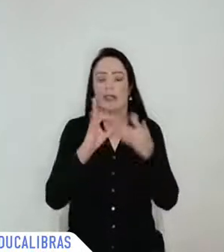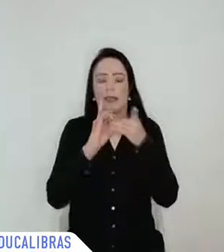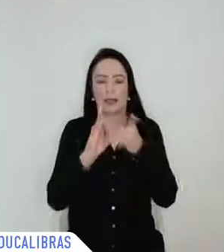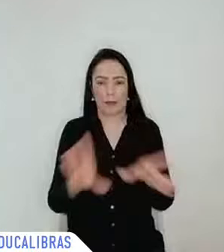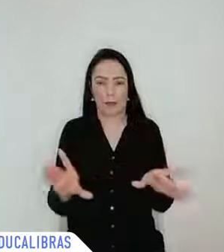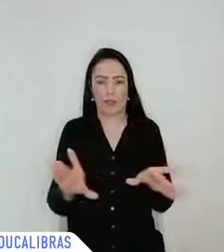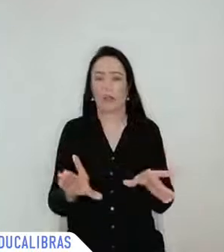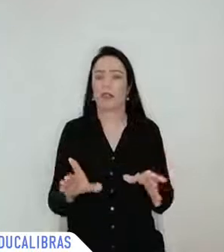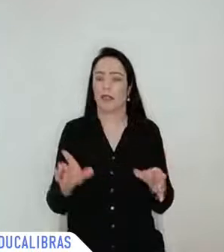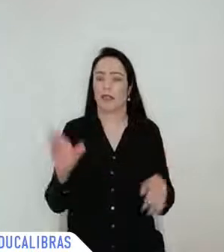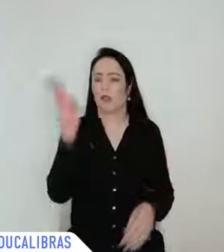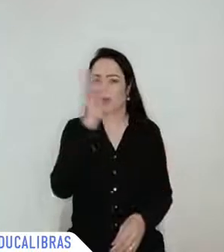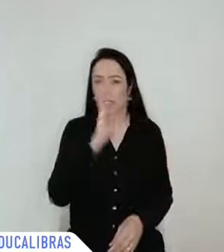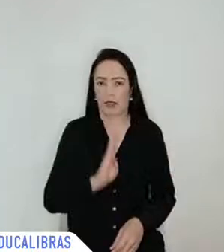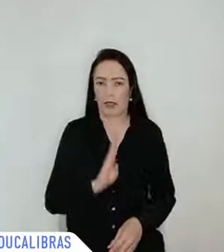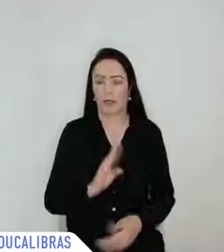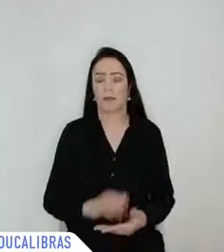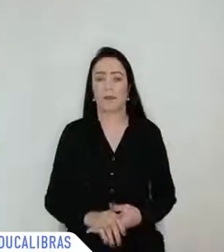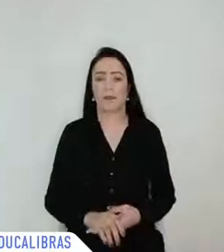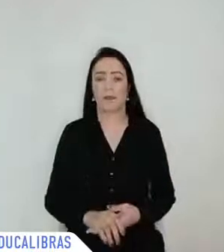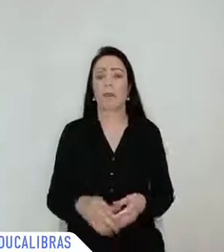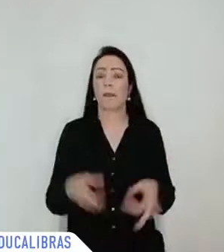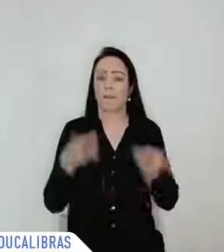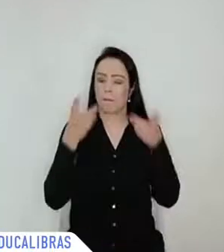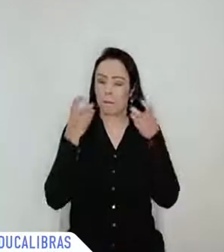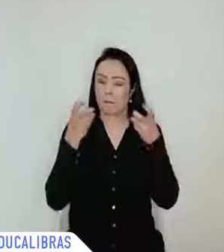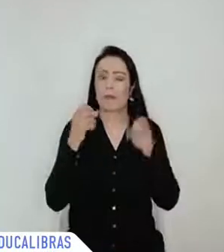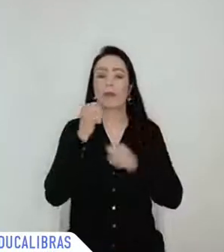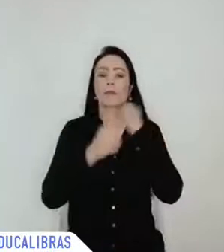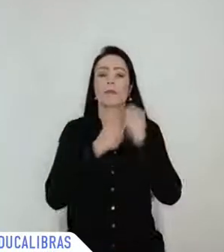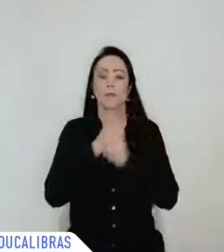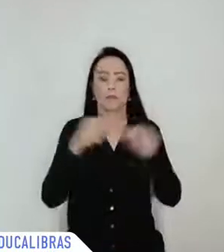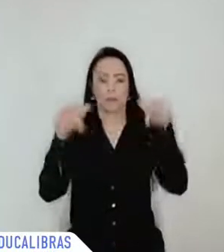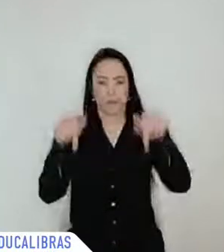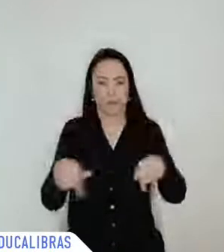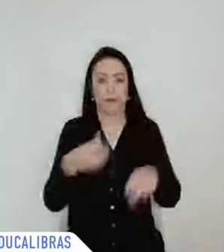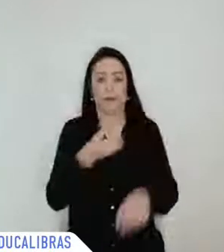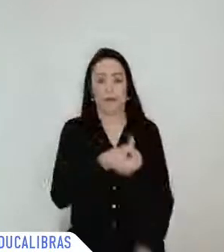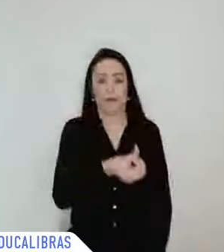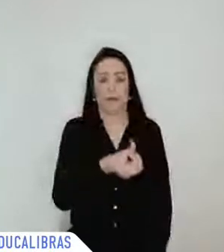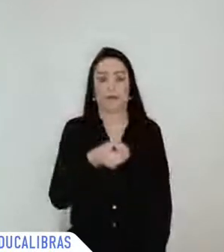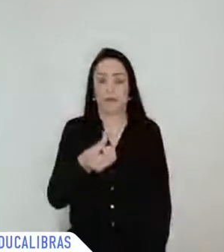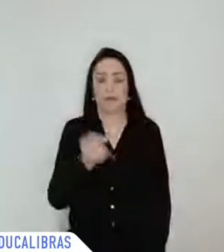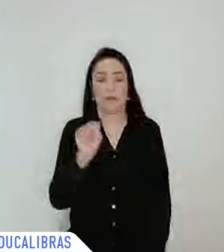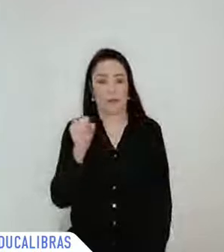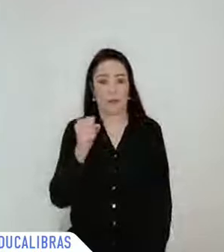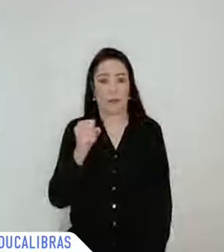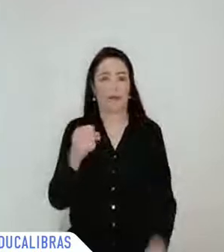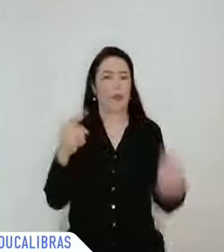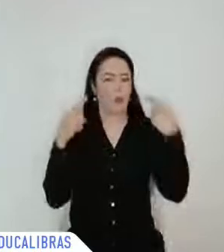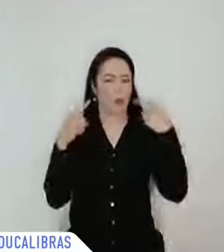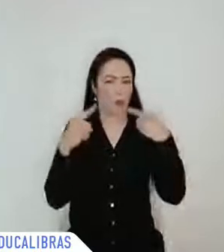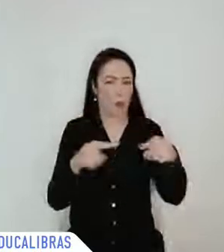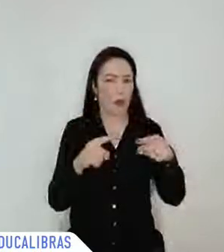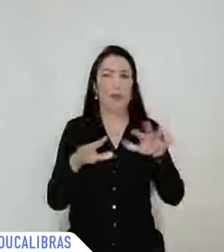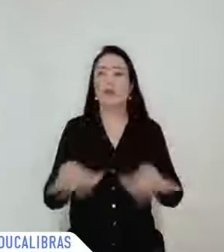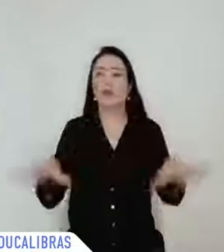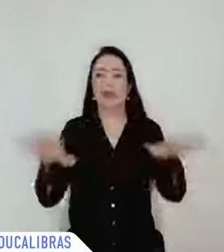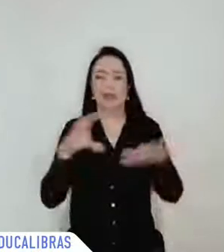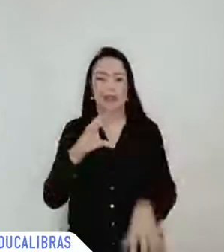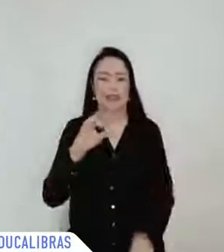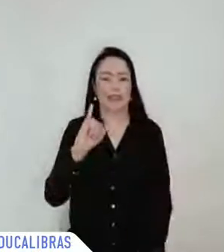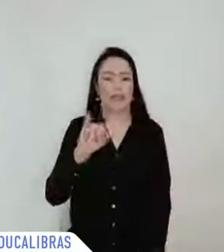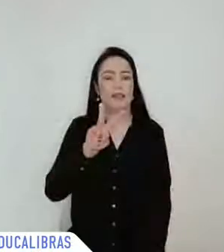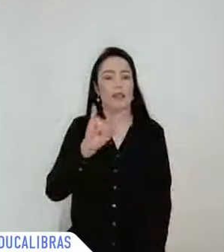in the defense of Brazilian democracy. We have observed during this year, when we